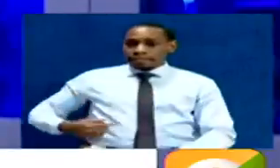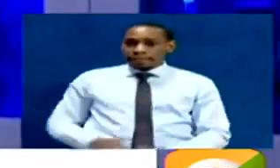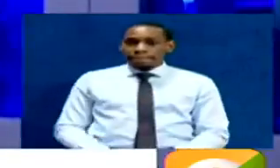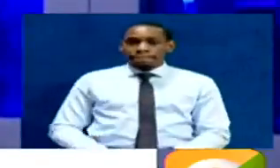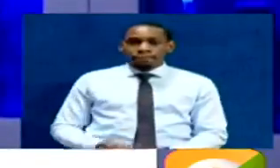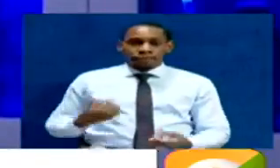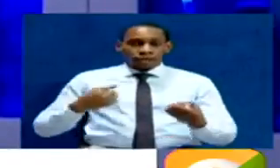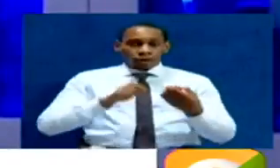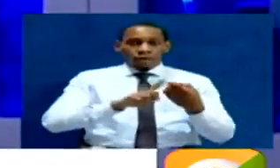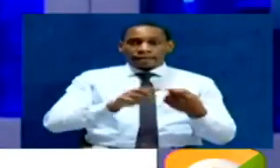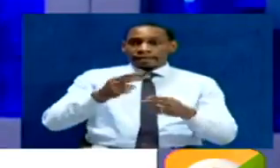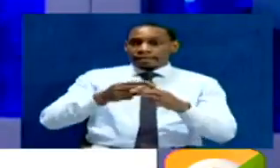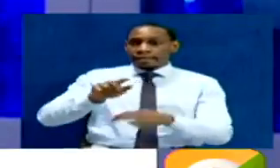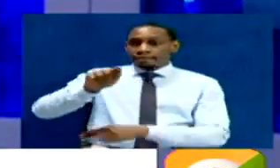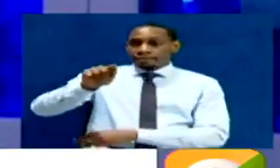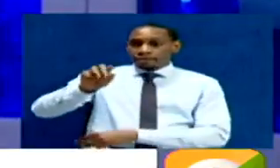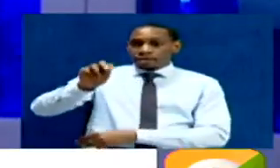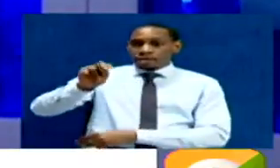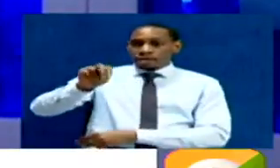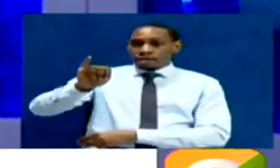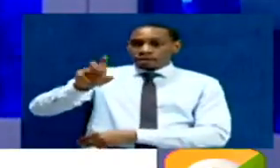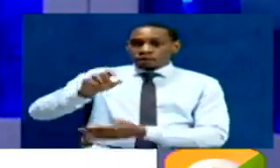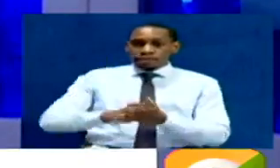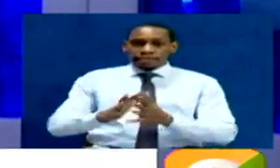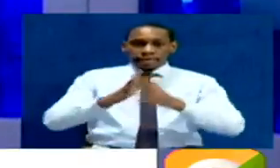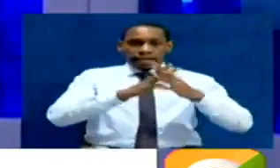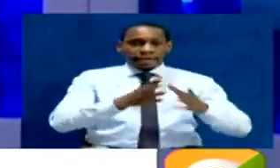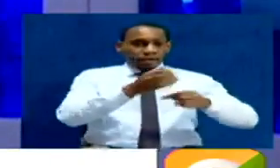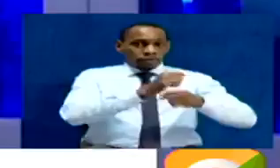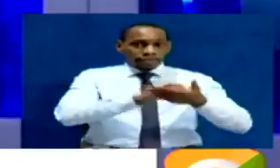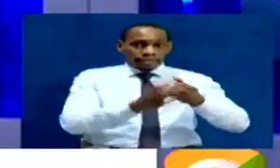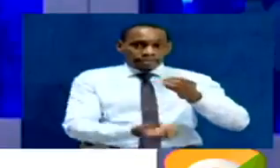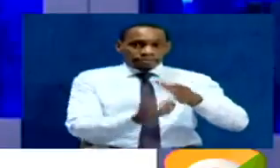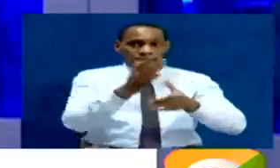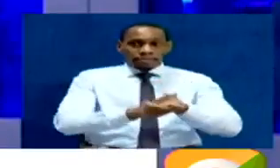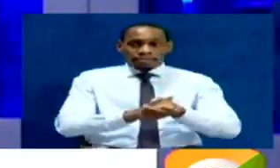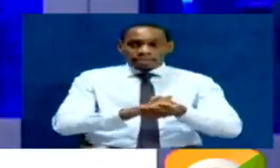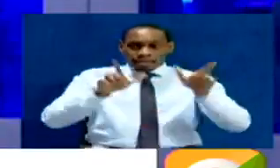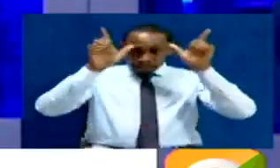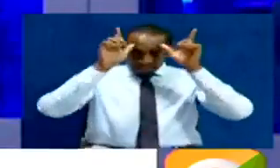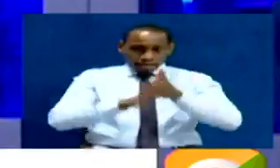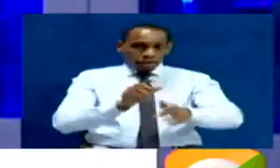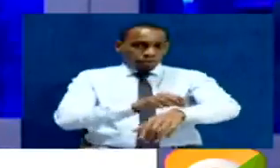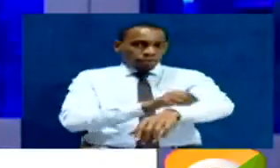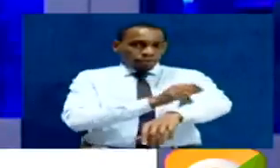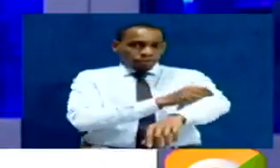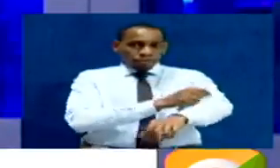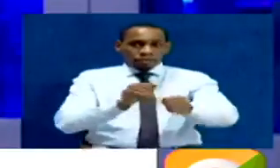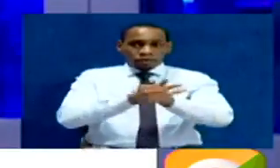them is called Tonics. It's an American organization that has made a cowpox vectored coronavirus